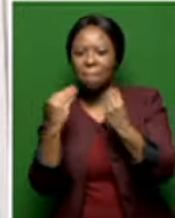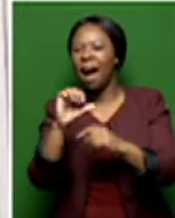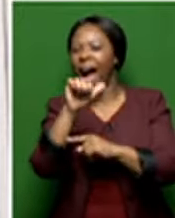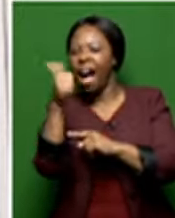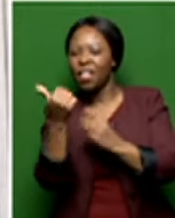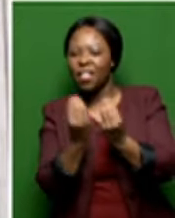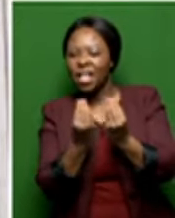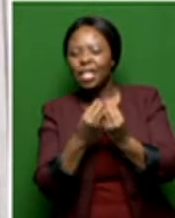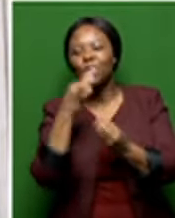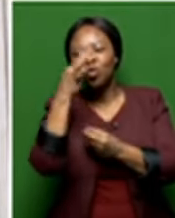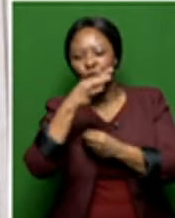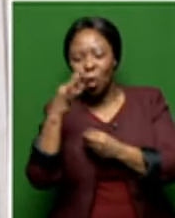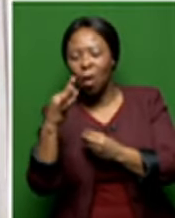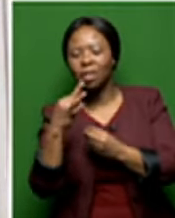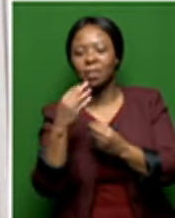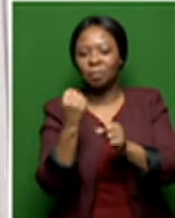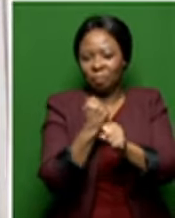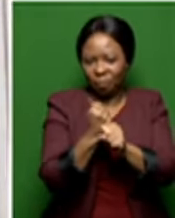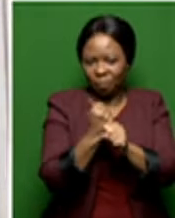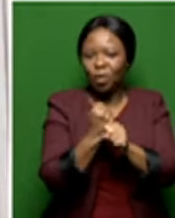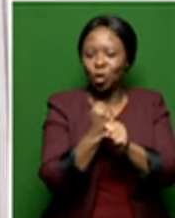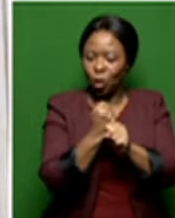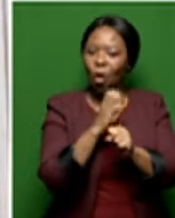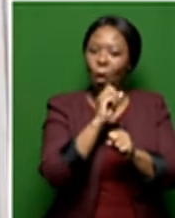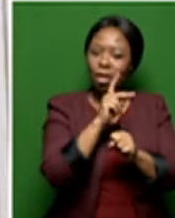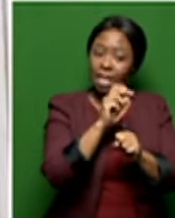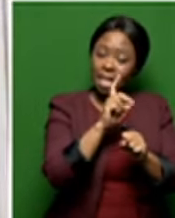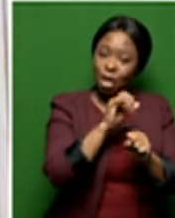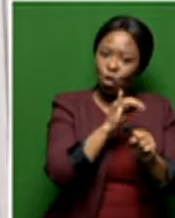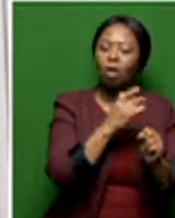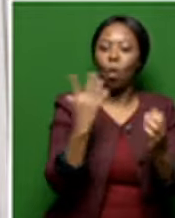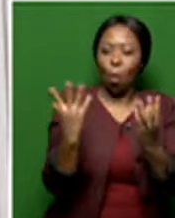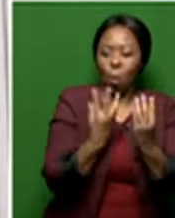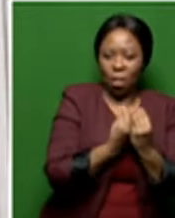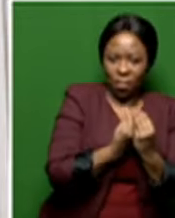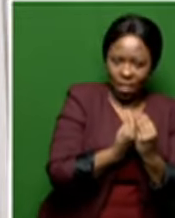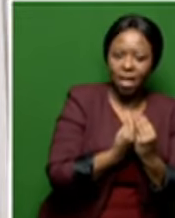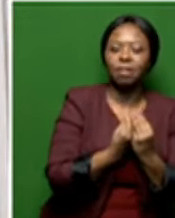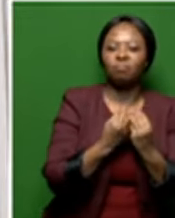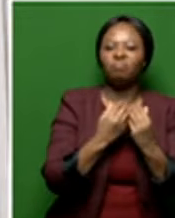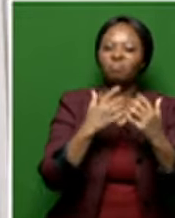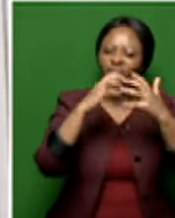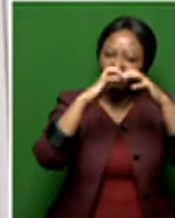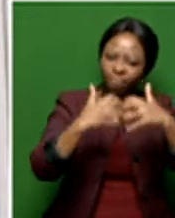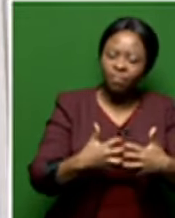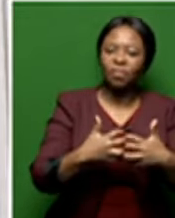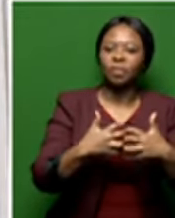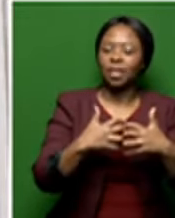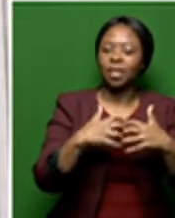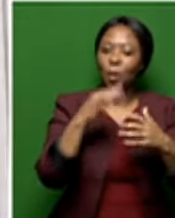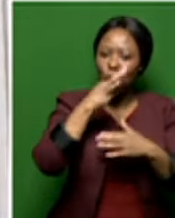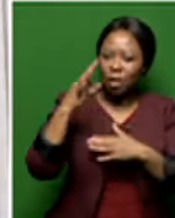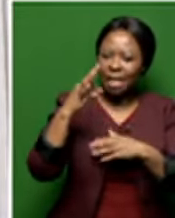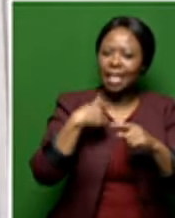something with the songs. So he put it upon himself to walk with me the journey, to put everything together. He says he saw the hunger,